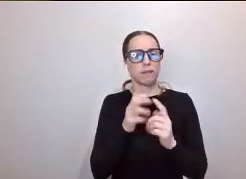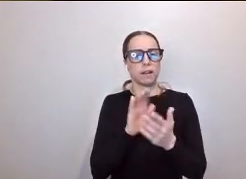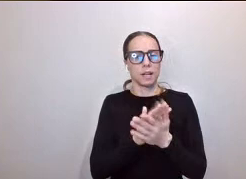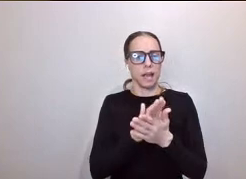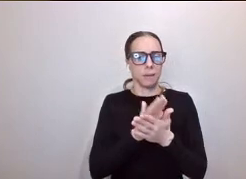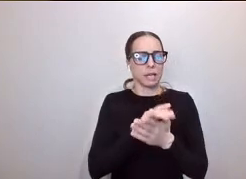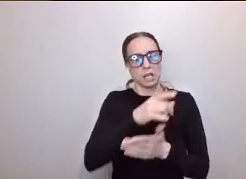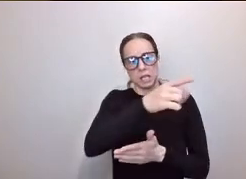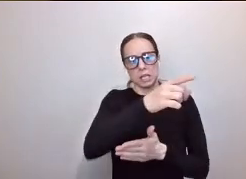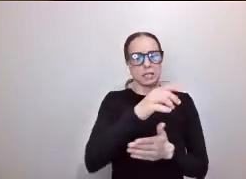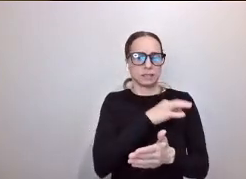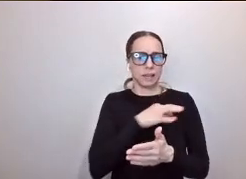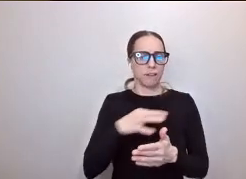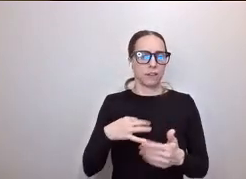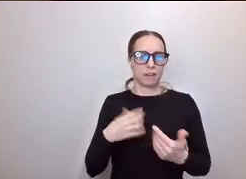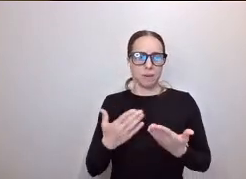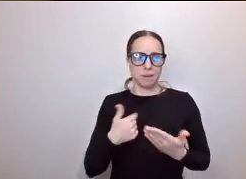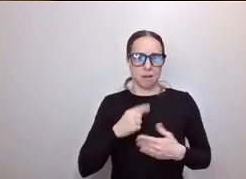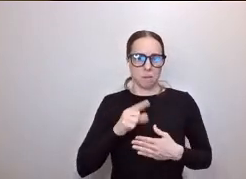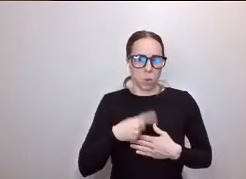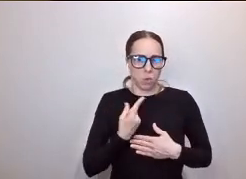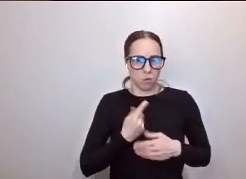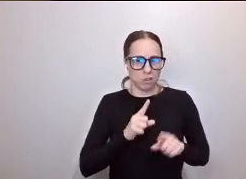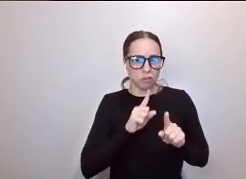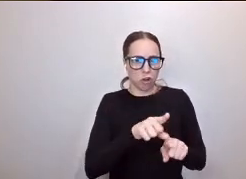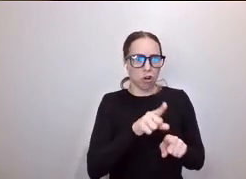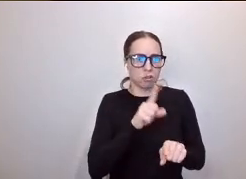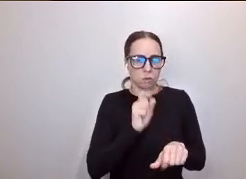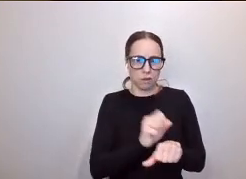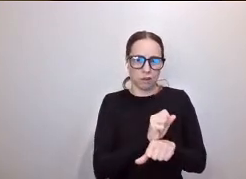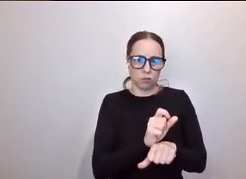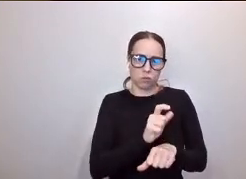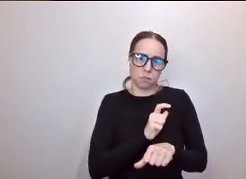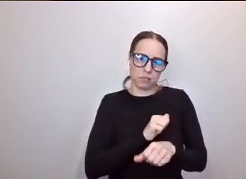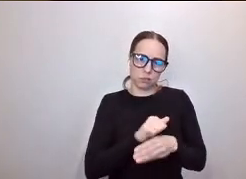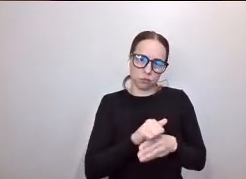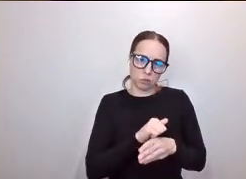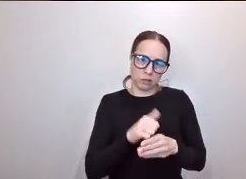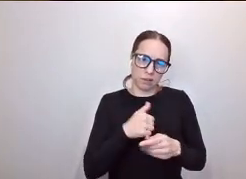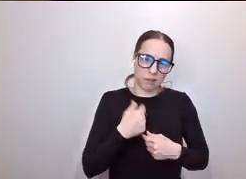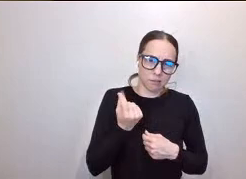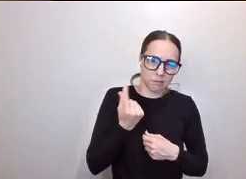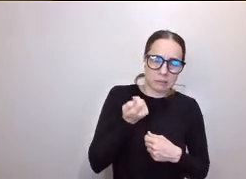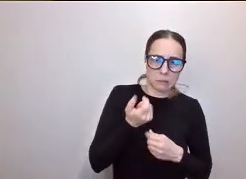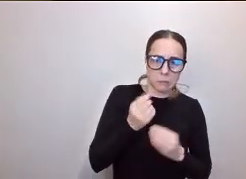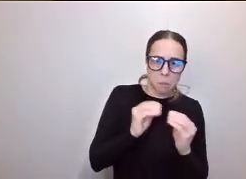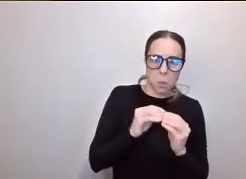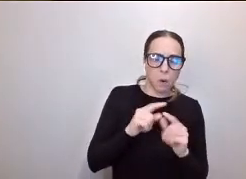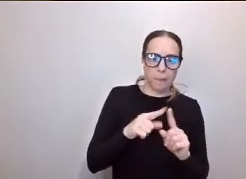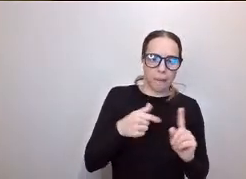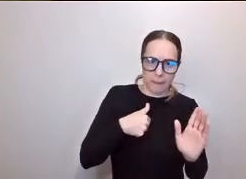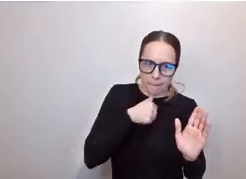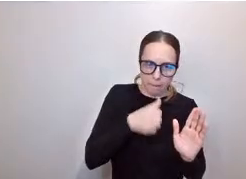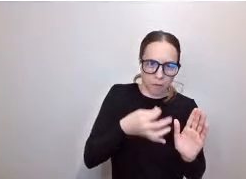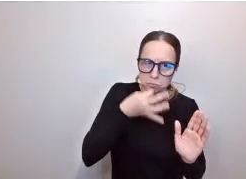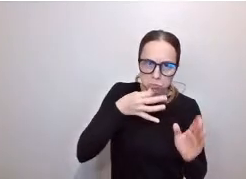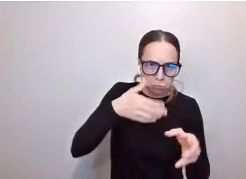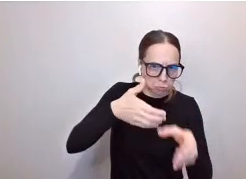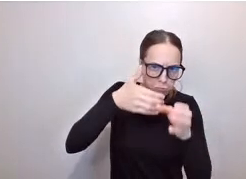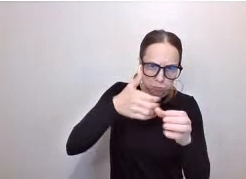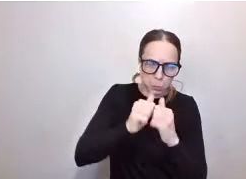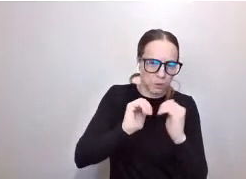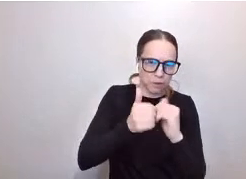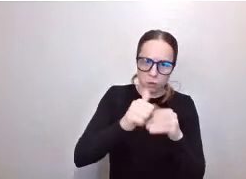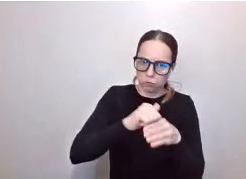training and understand maybe a little bit more, but certainly am not no expert at how our training department works. But Ms.